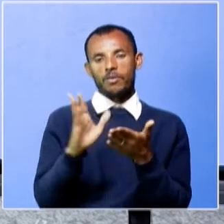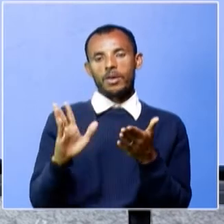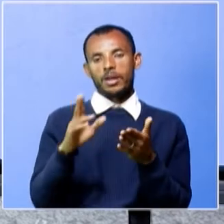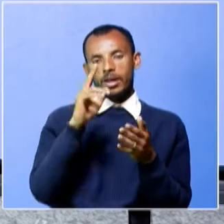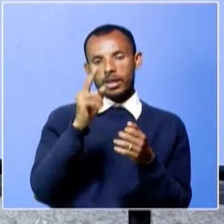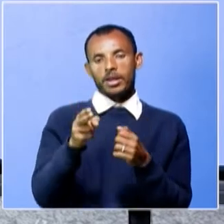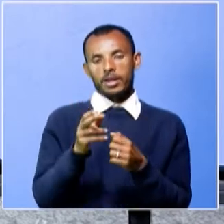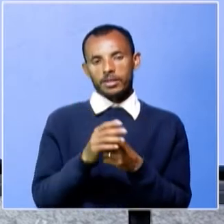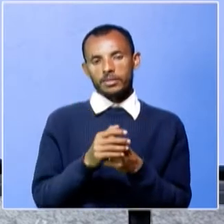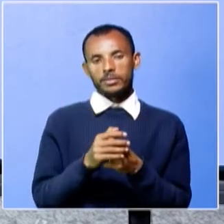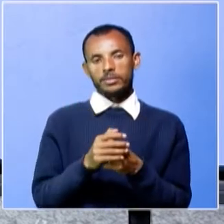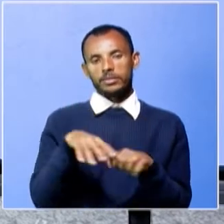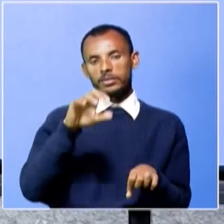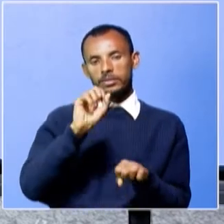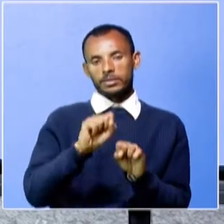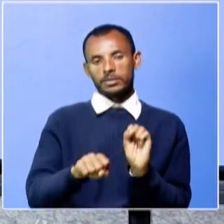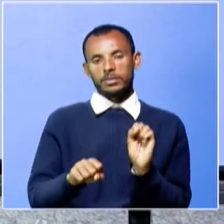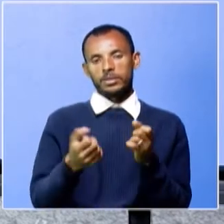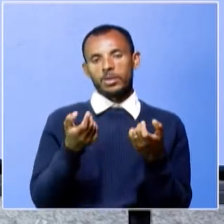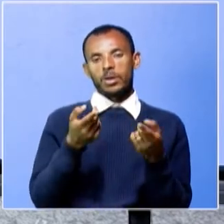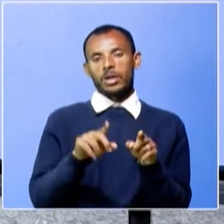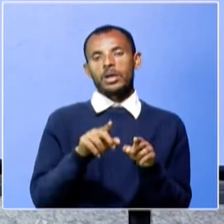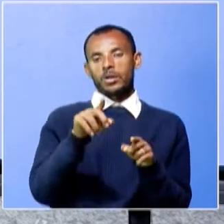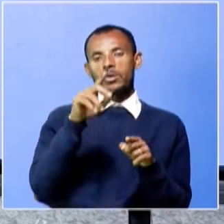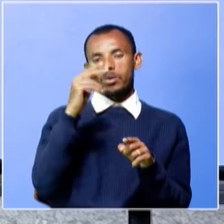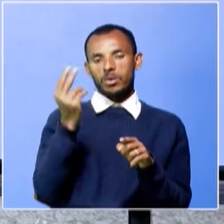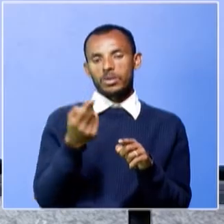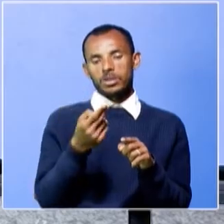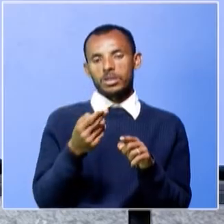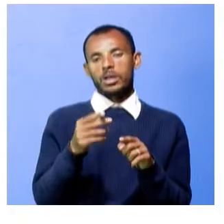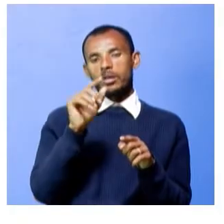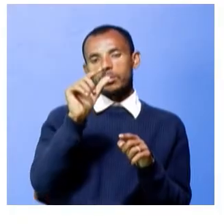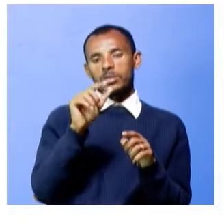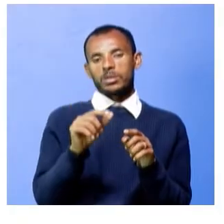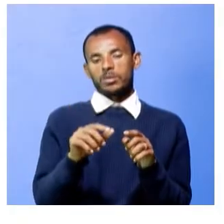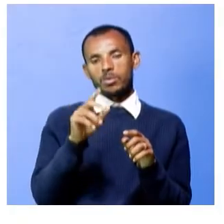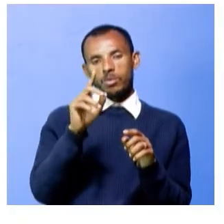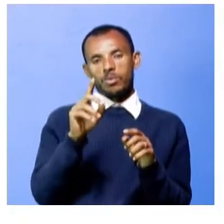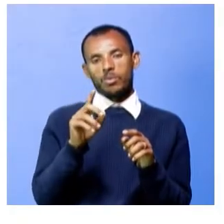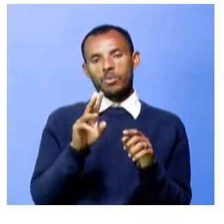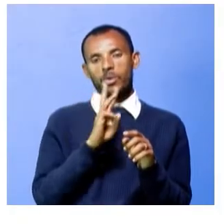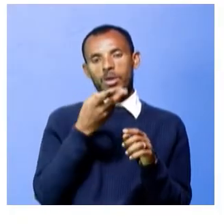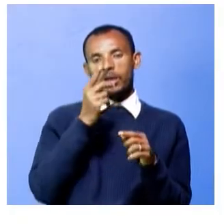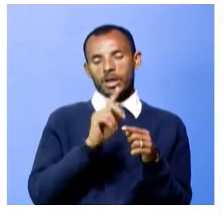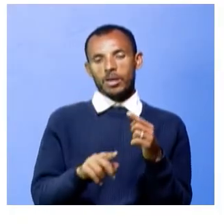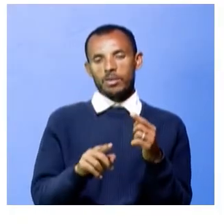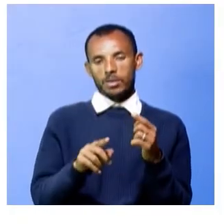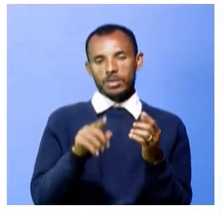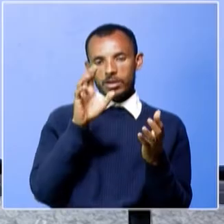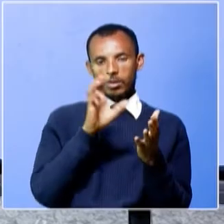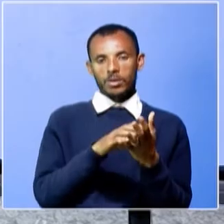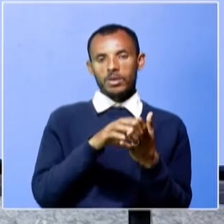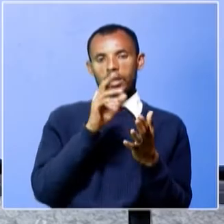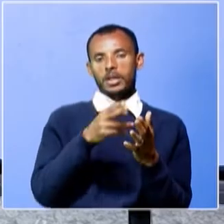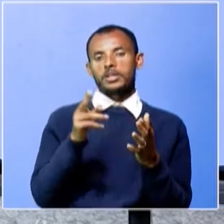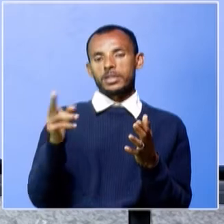head. So when we say at most one head, we cannot include this HH in